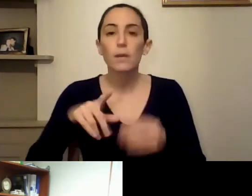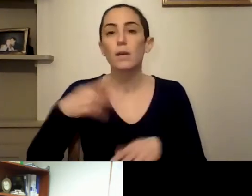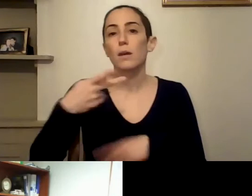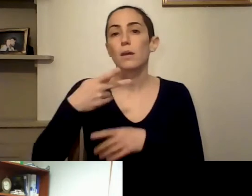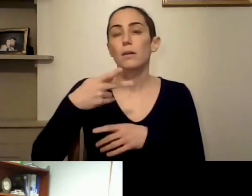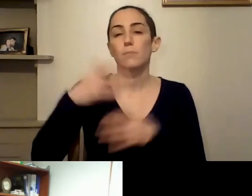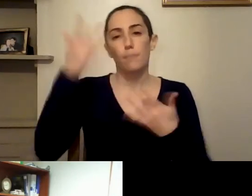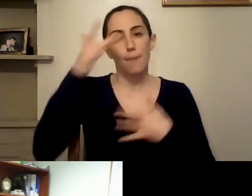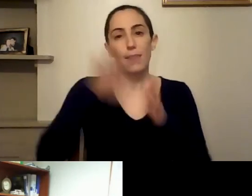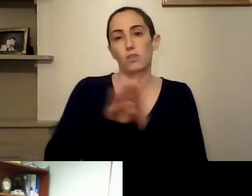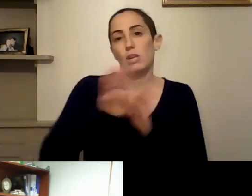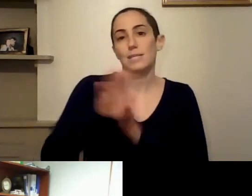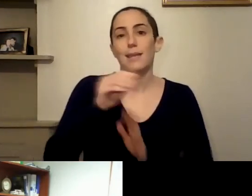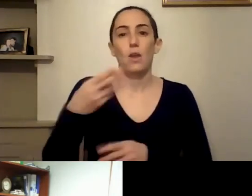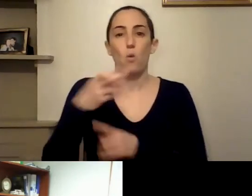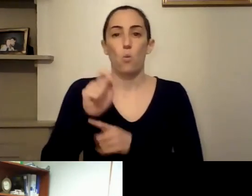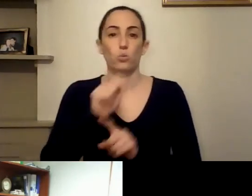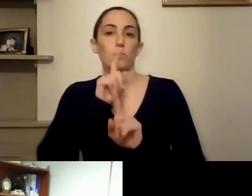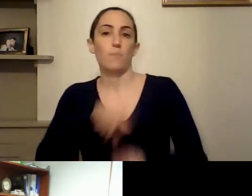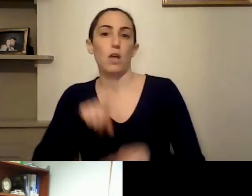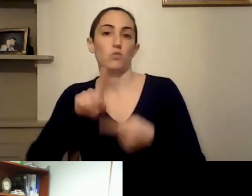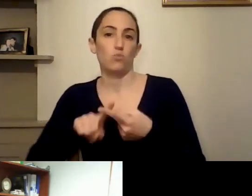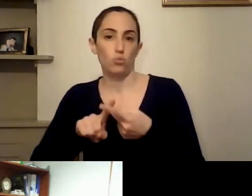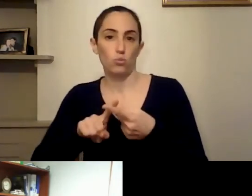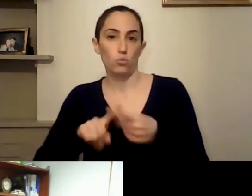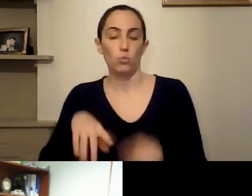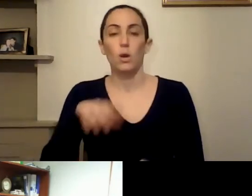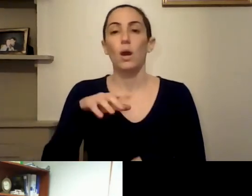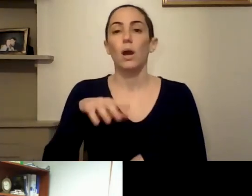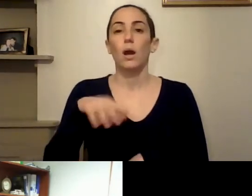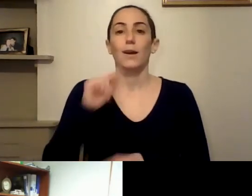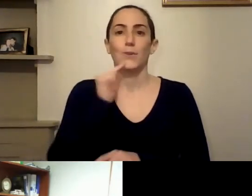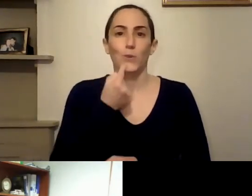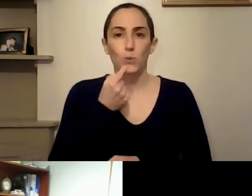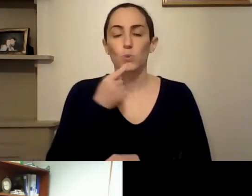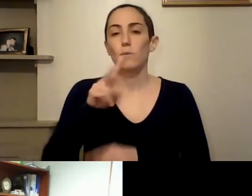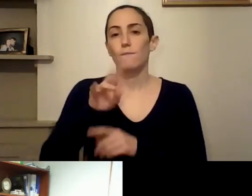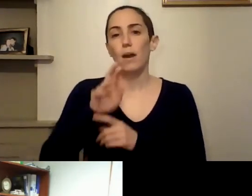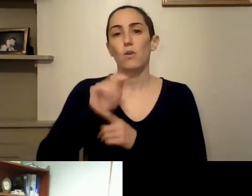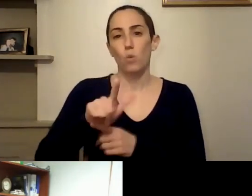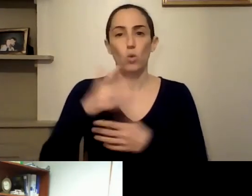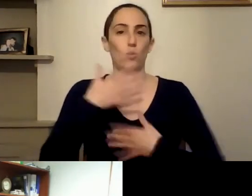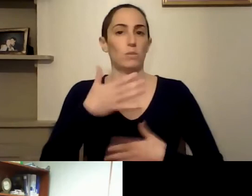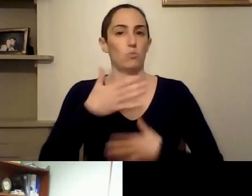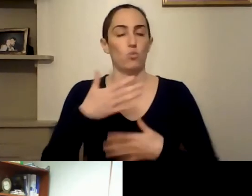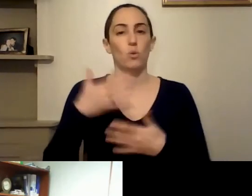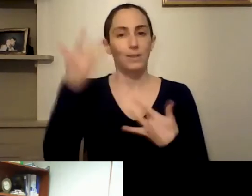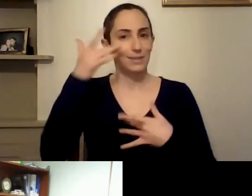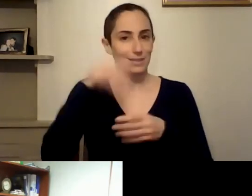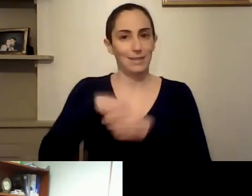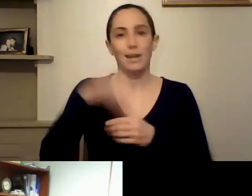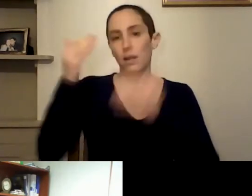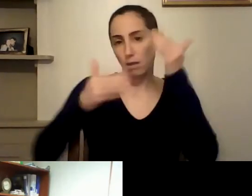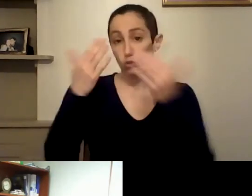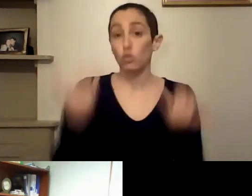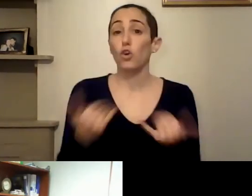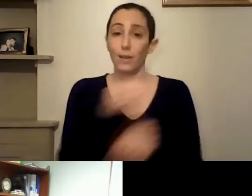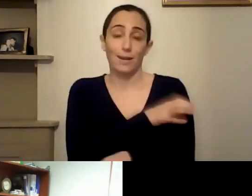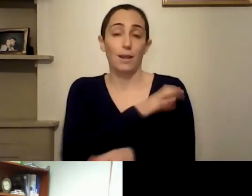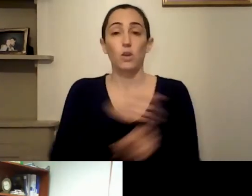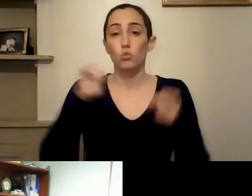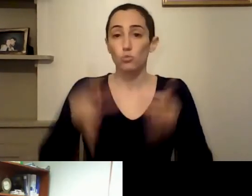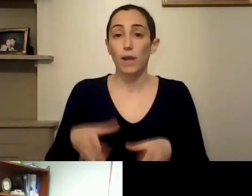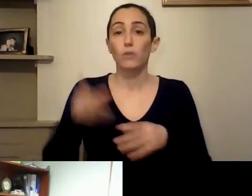host response to acute viral respiratory illnesses in adults. She is currently the clinical director of the NIH Center